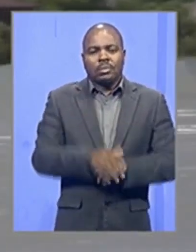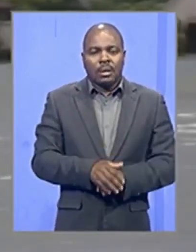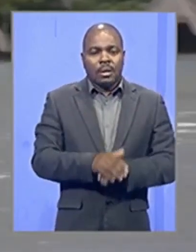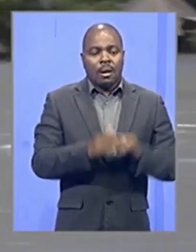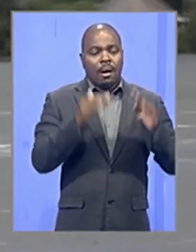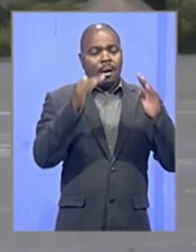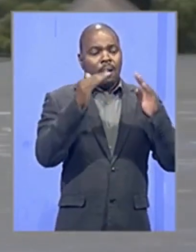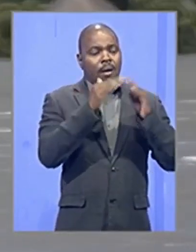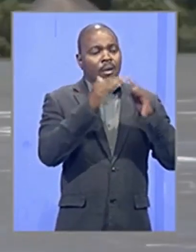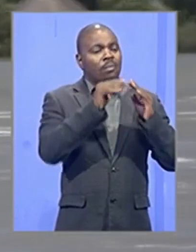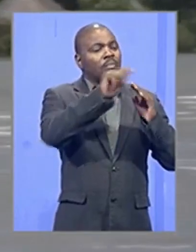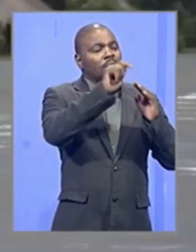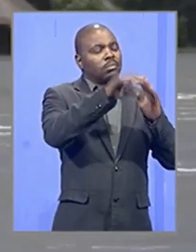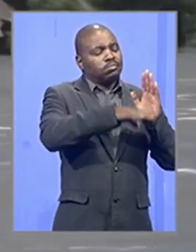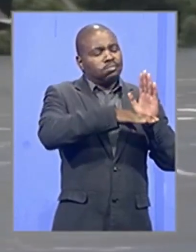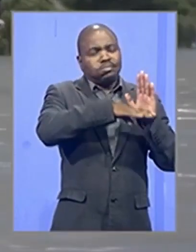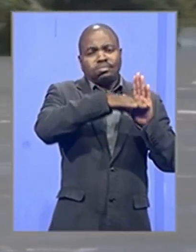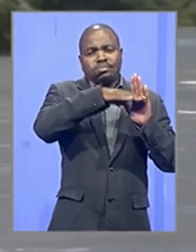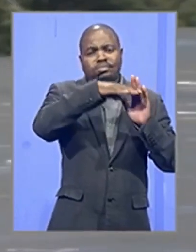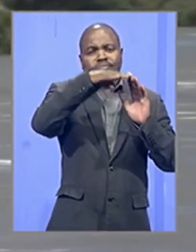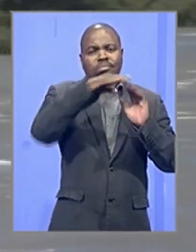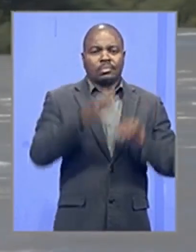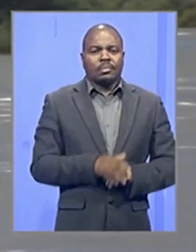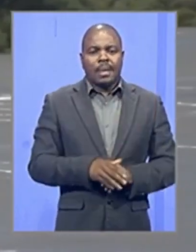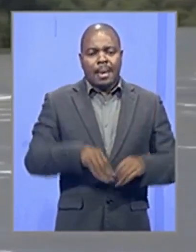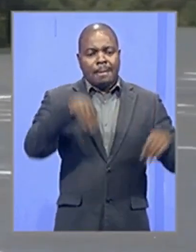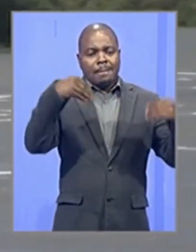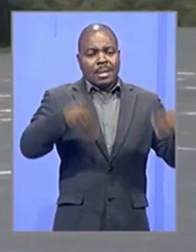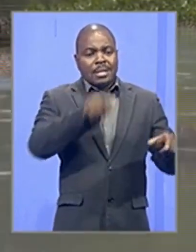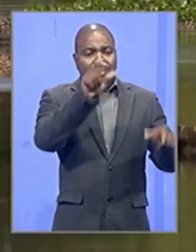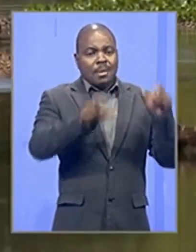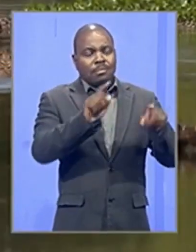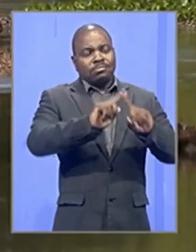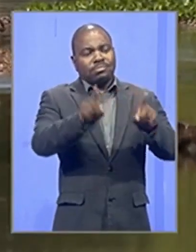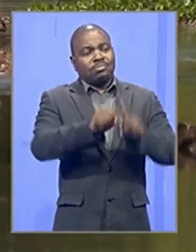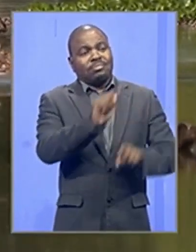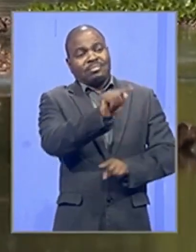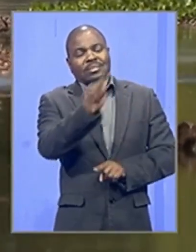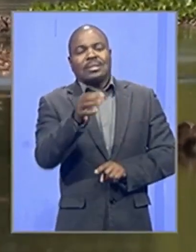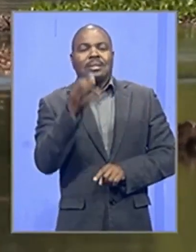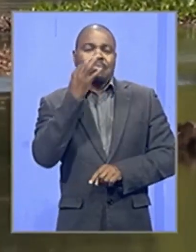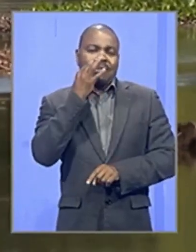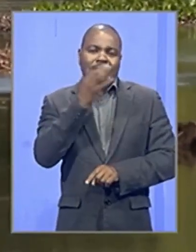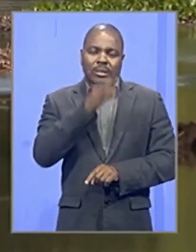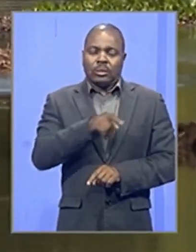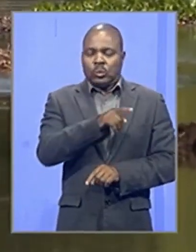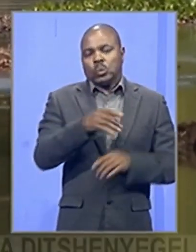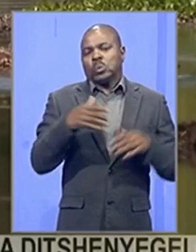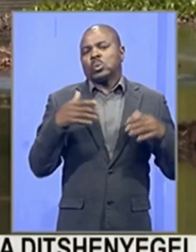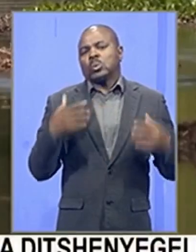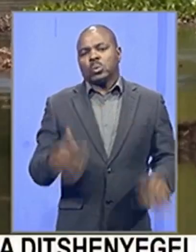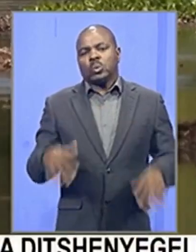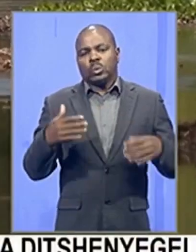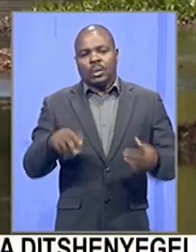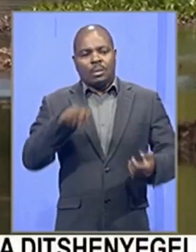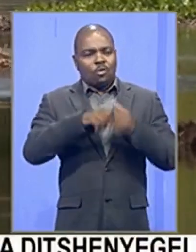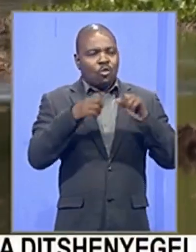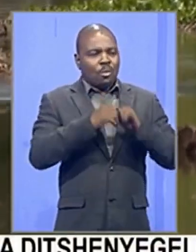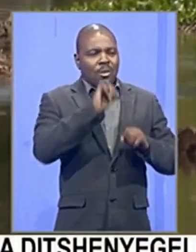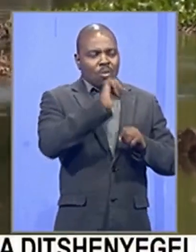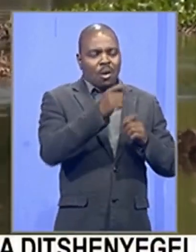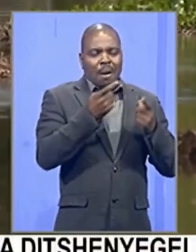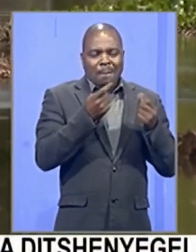di tsweletse go nwela. Bagwebi ka go farologana ba re seno se etegetsa mathata a bona